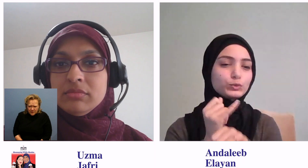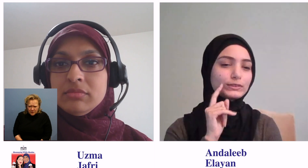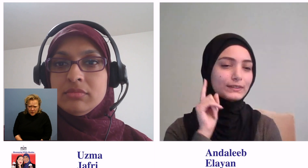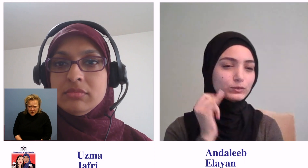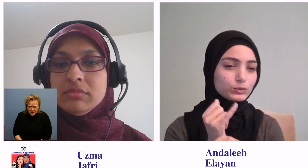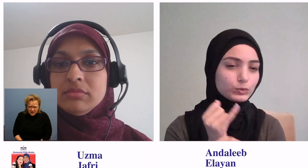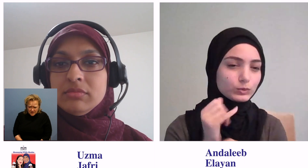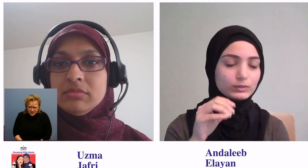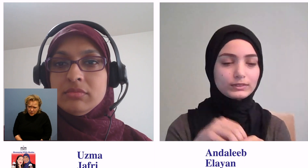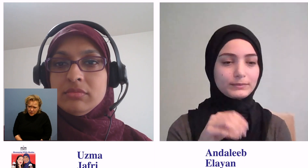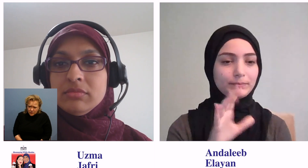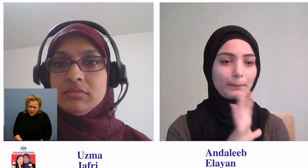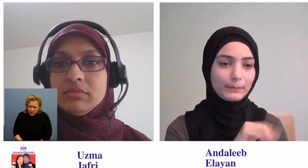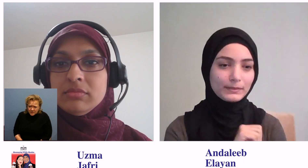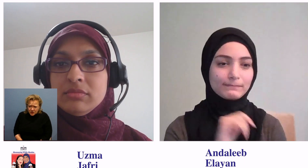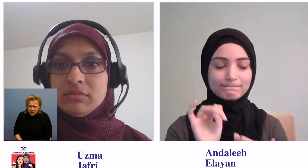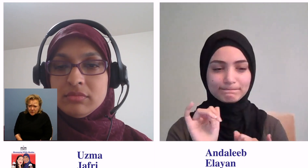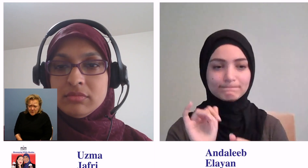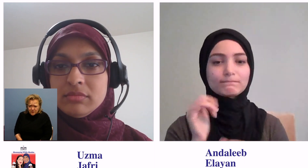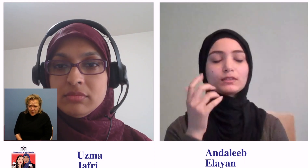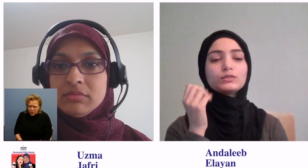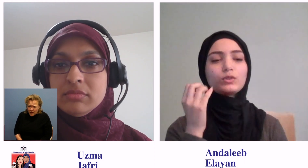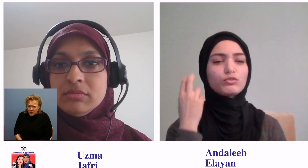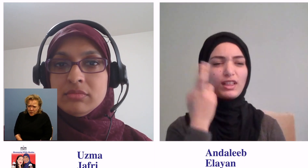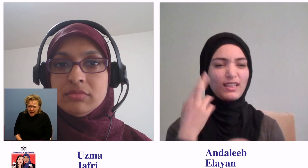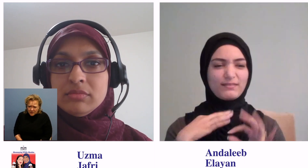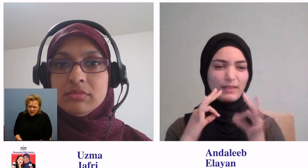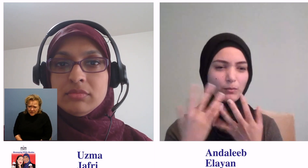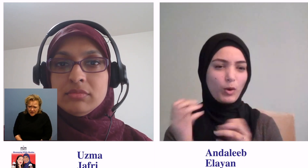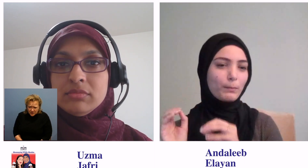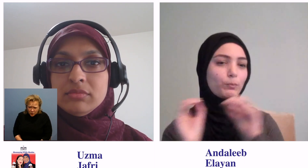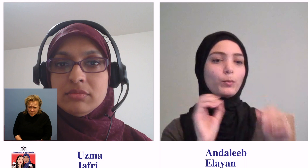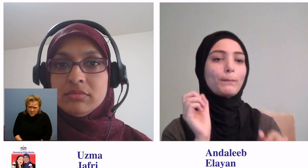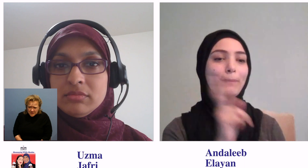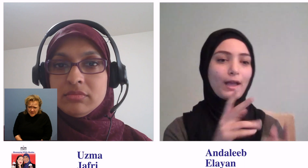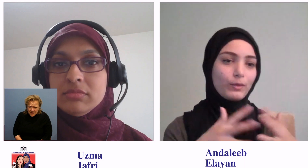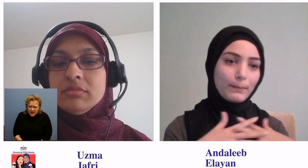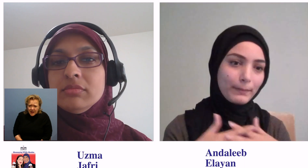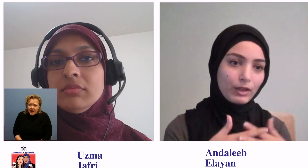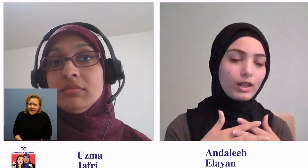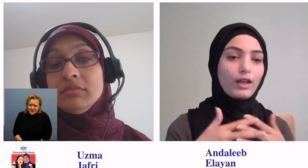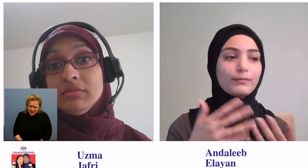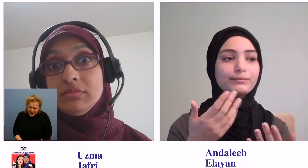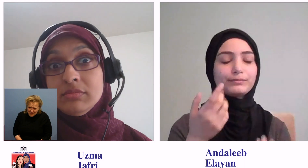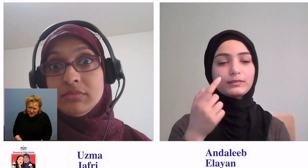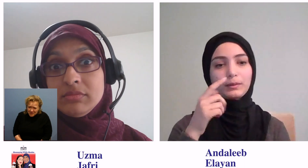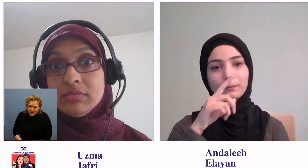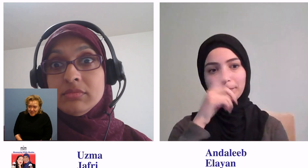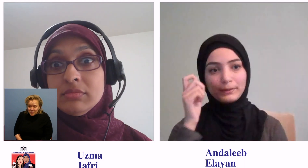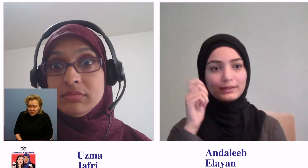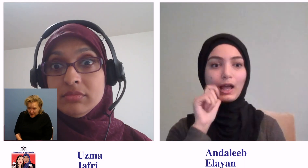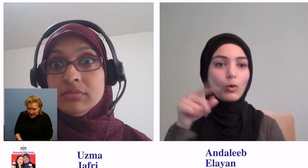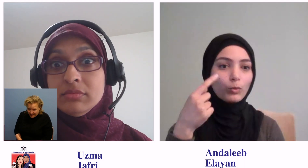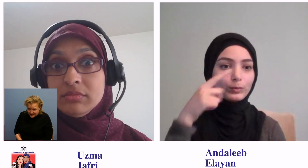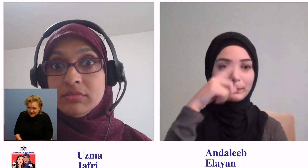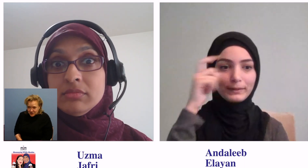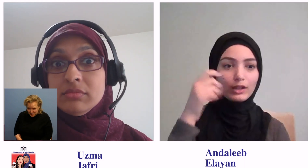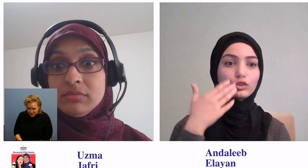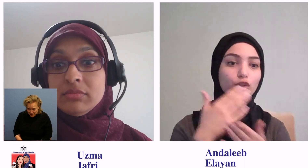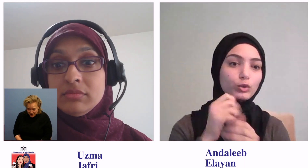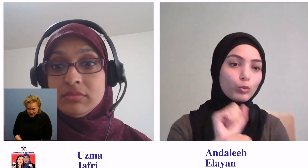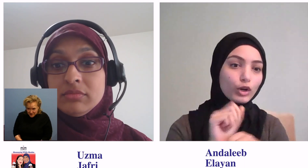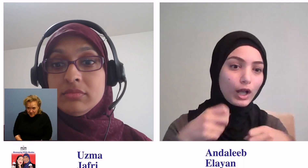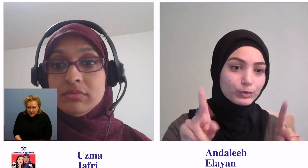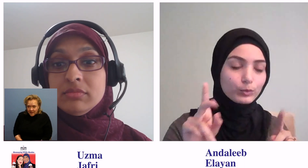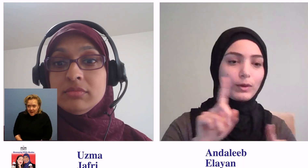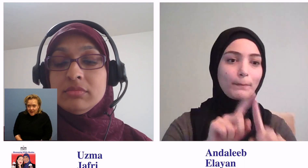If there was a school for deaf children, was far away. We would have to live in the dorms. And so at that point, my family moved back to